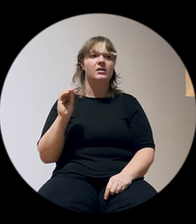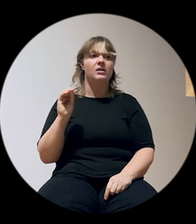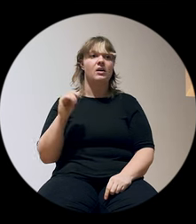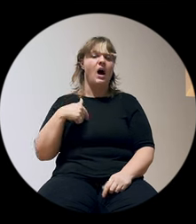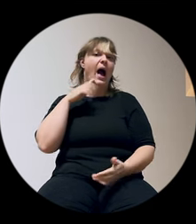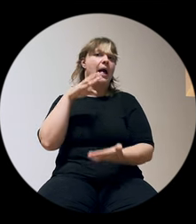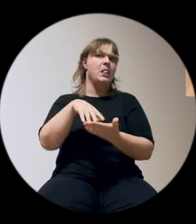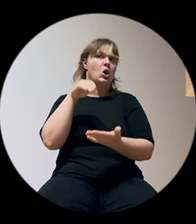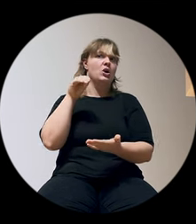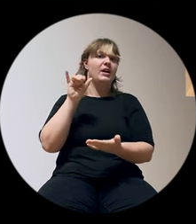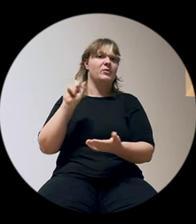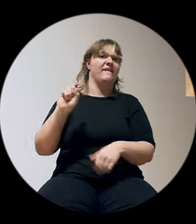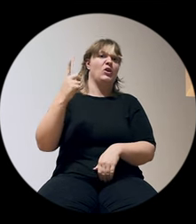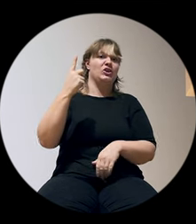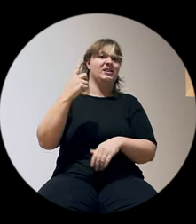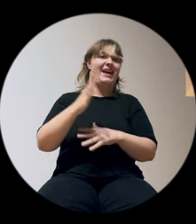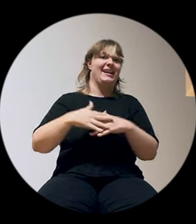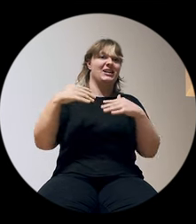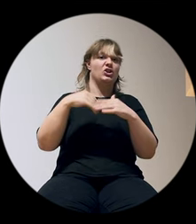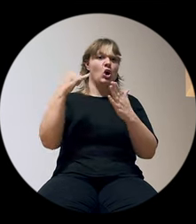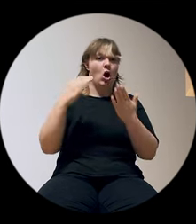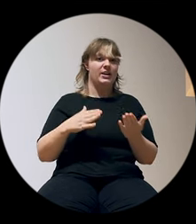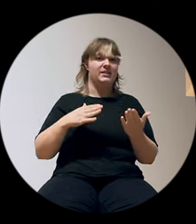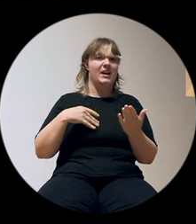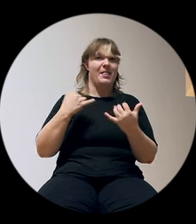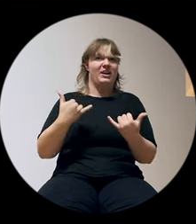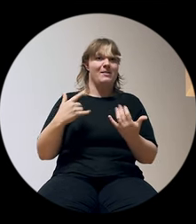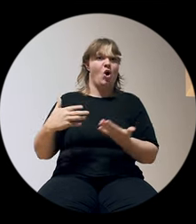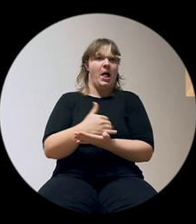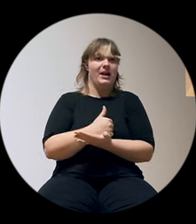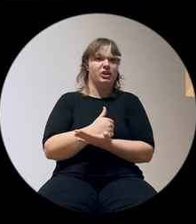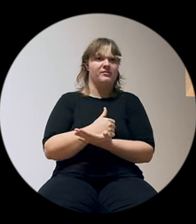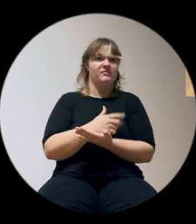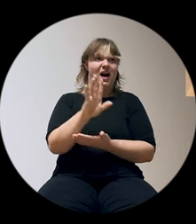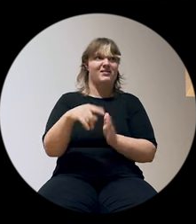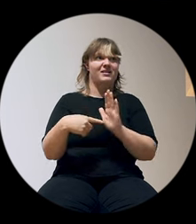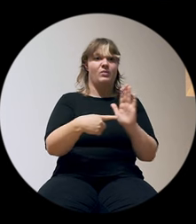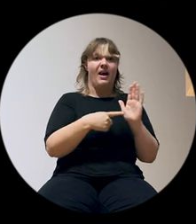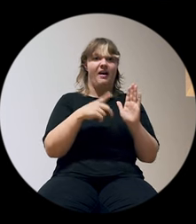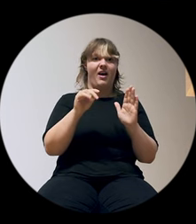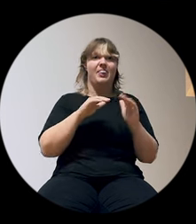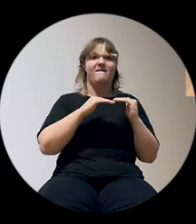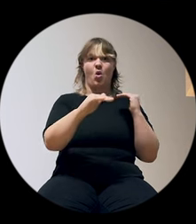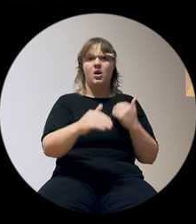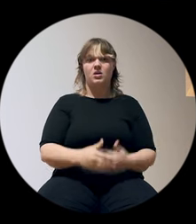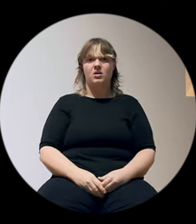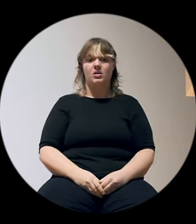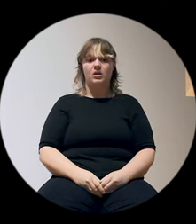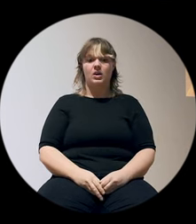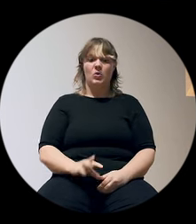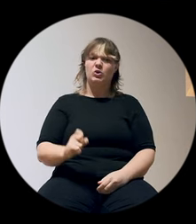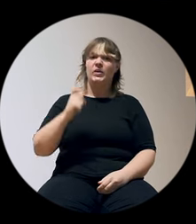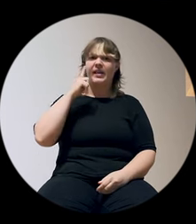I learned that I was the first indigenous artist in their contemporary collection on display in that floor, which you